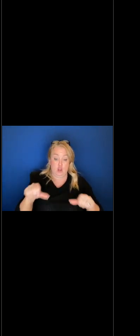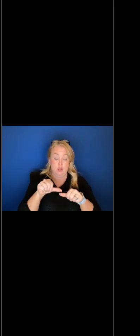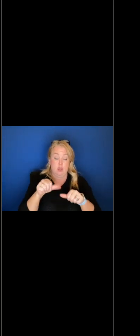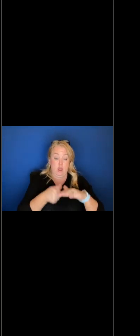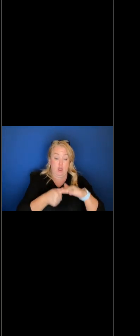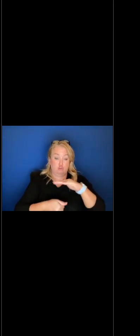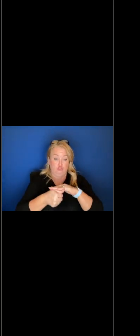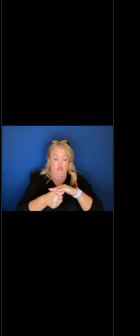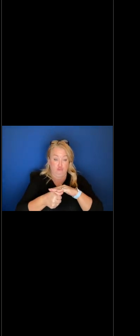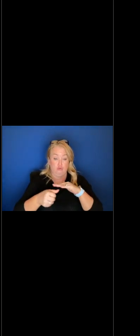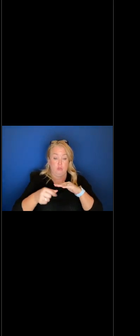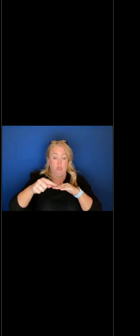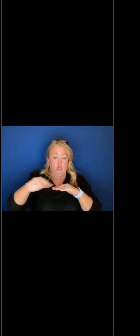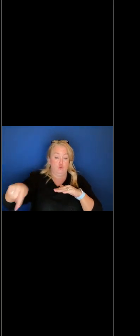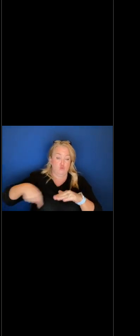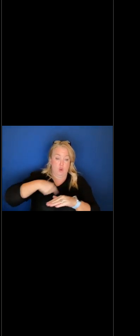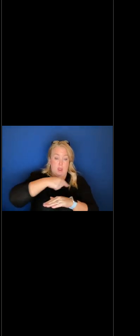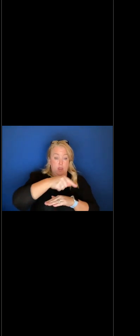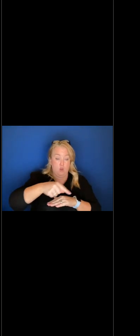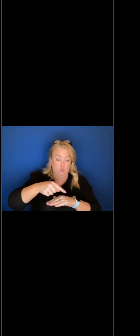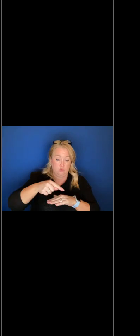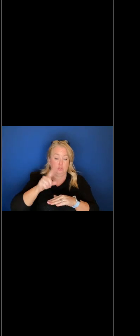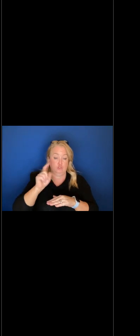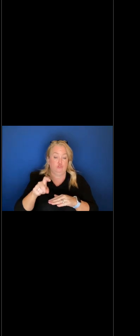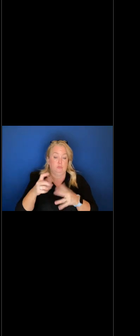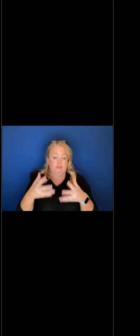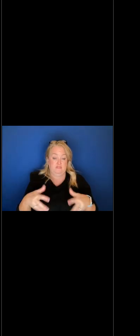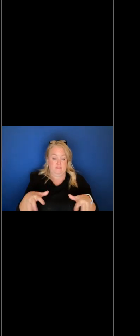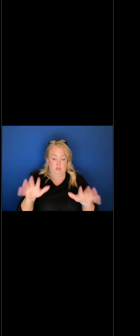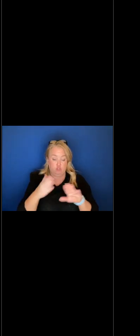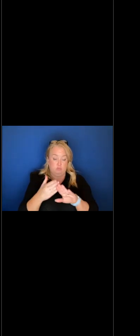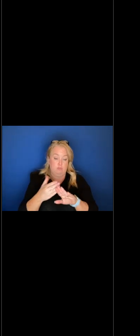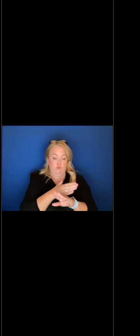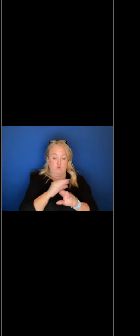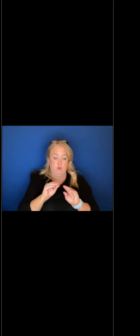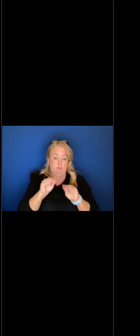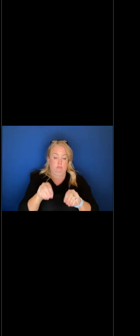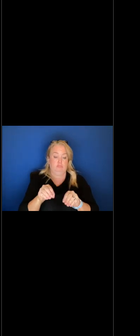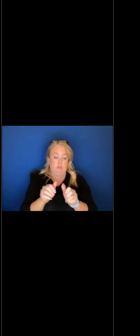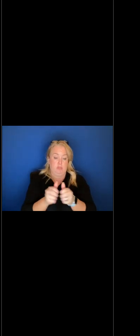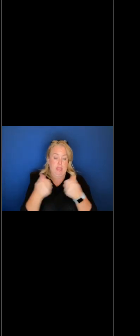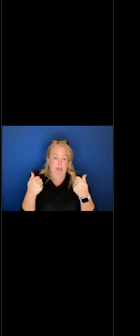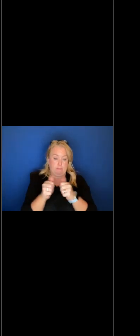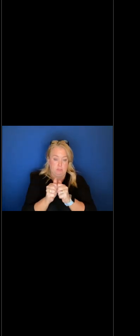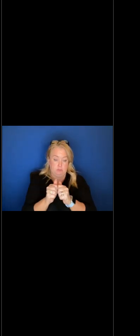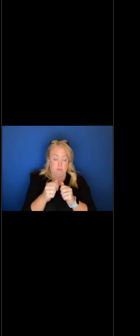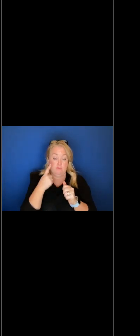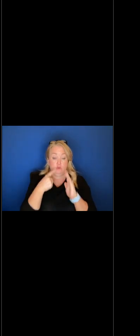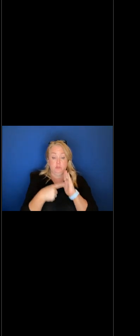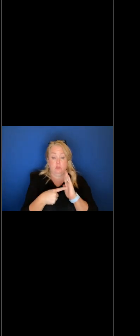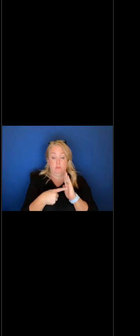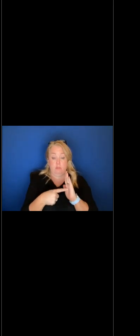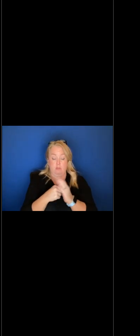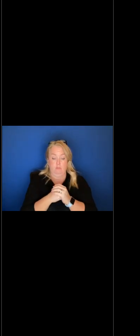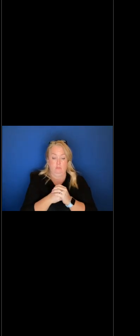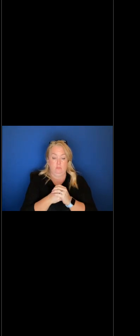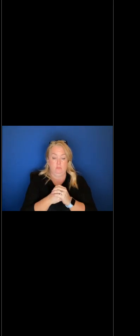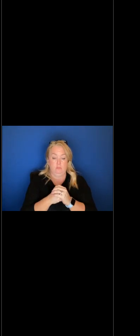and around the cabinet should be finished prior to installation. For example,